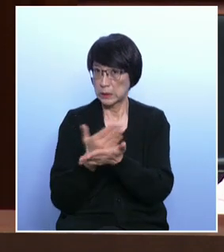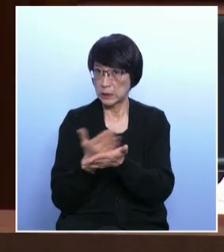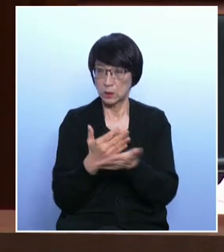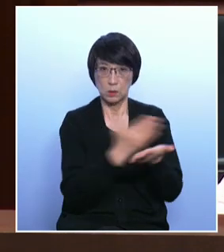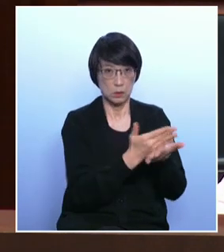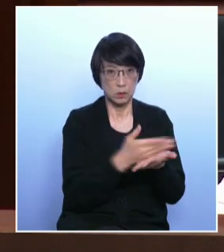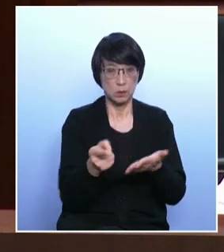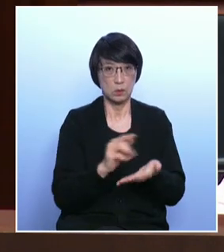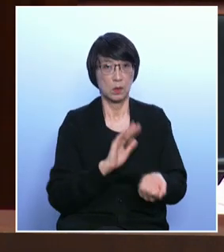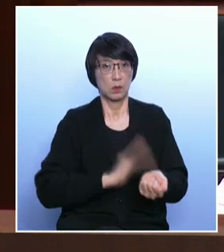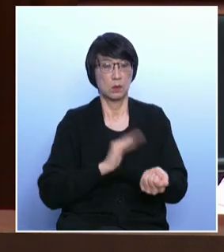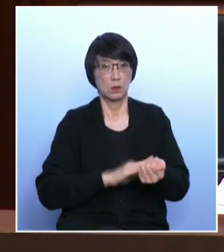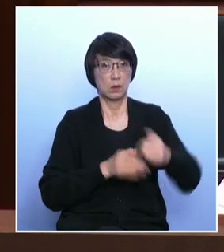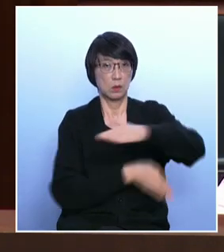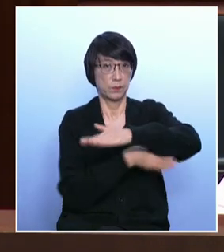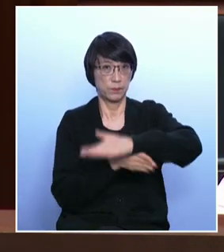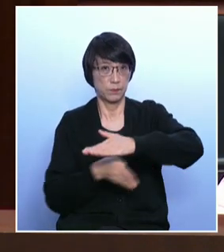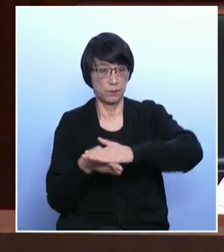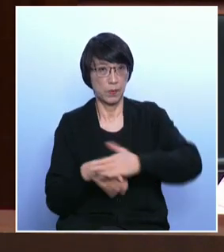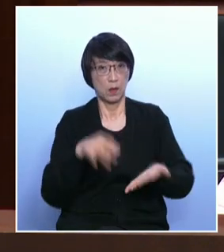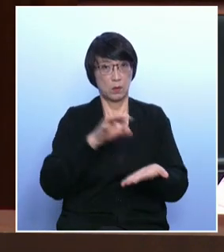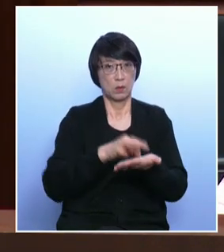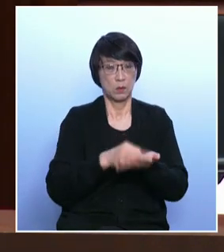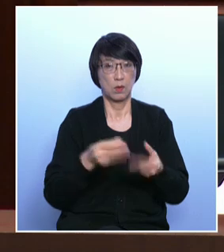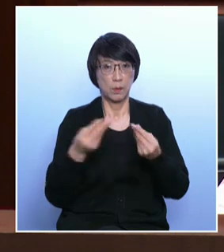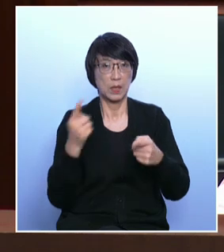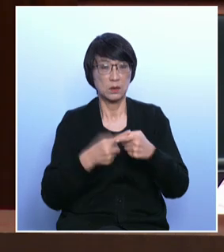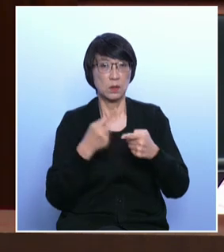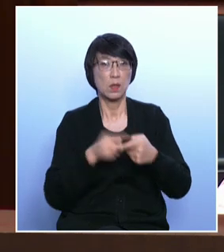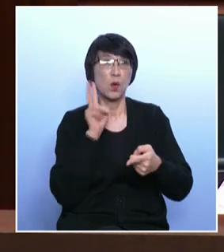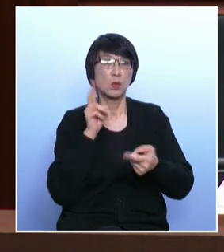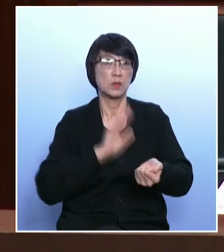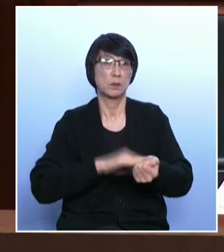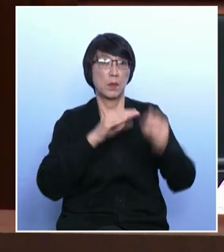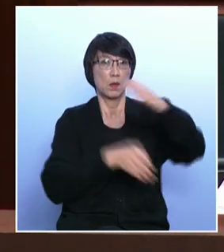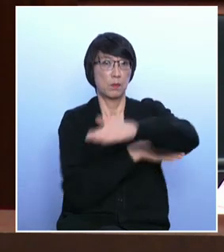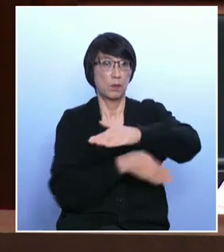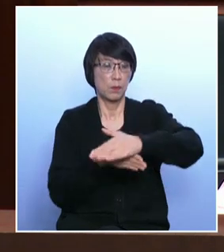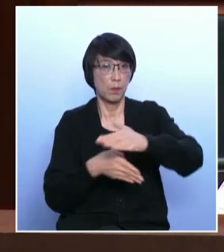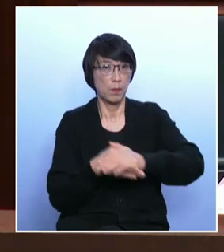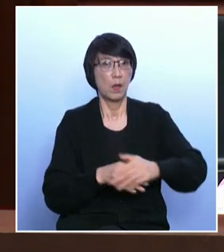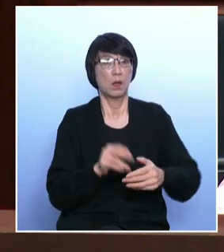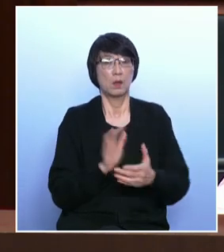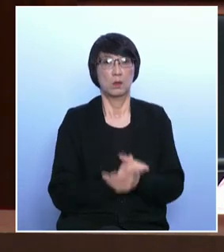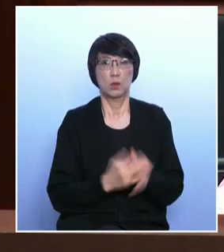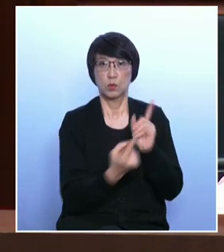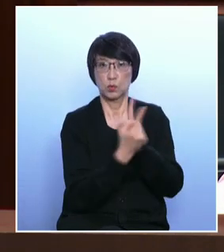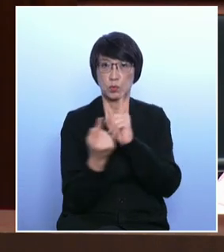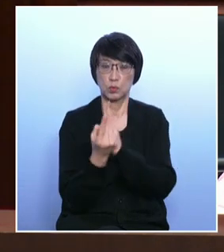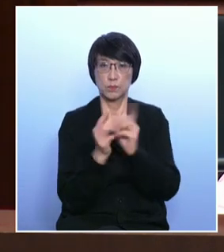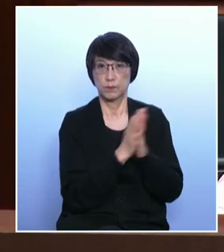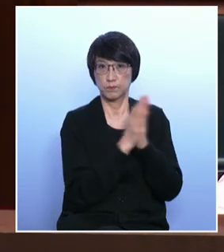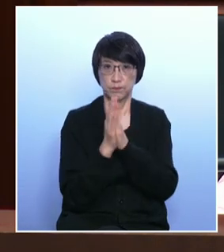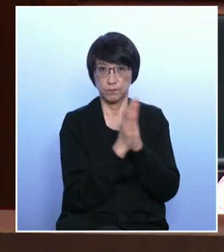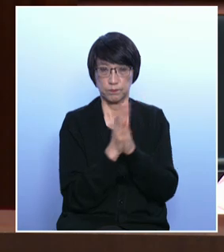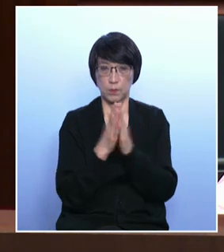They practice with medical students. They practice with each other. So they need a simulated environment for them